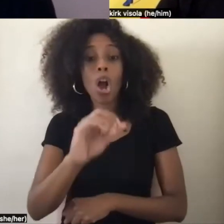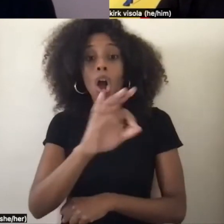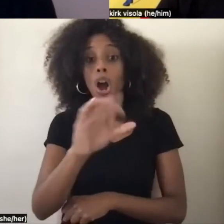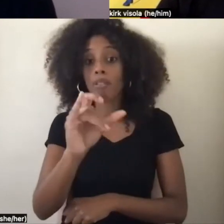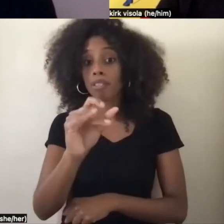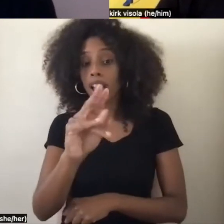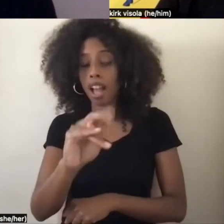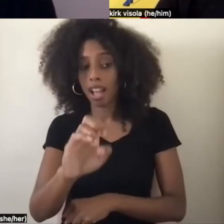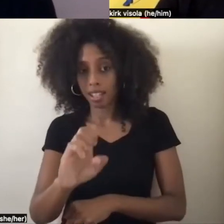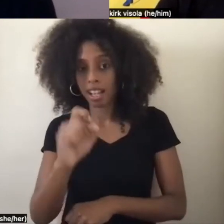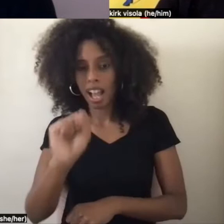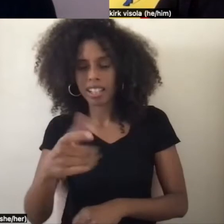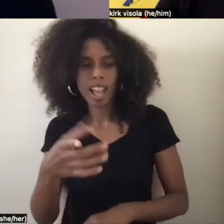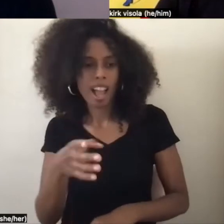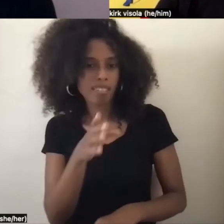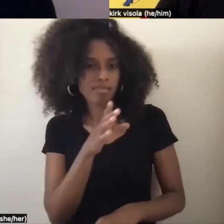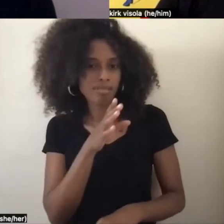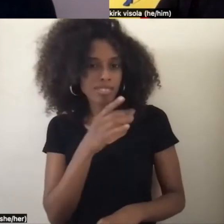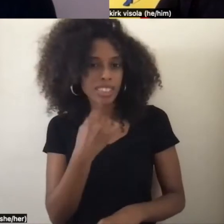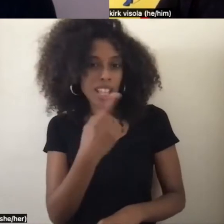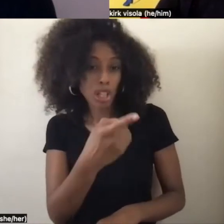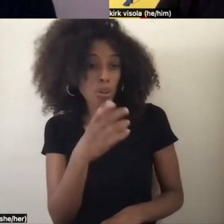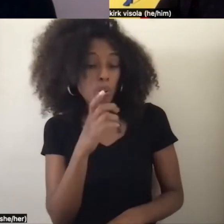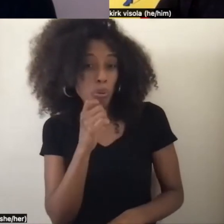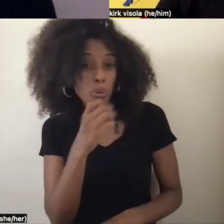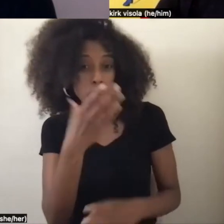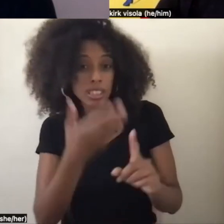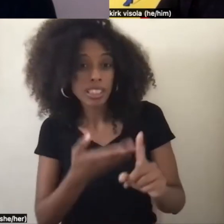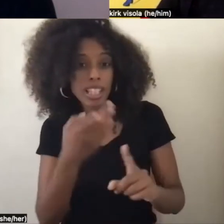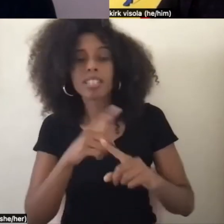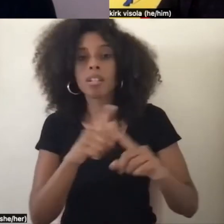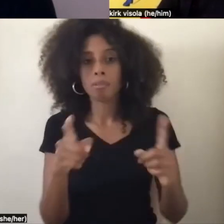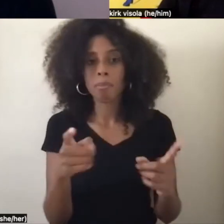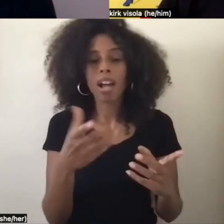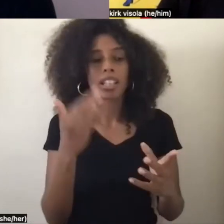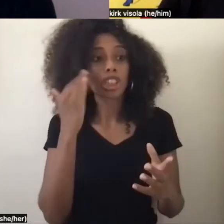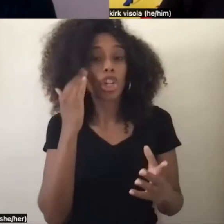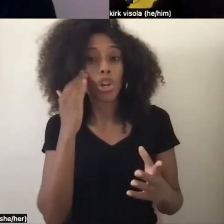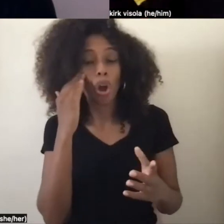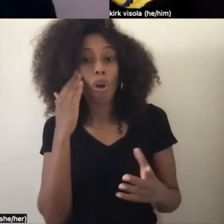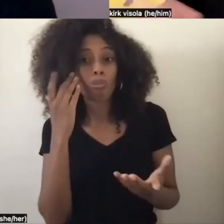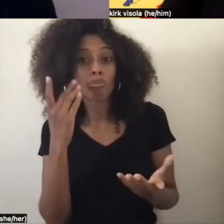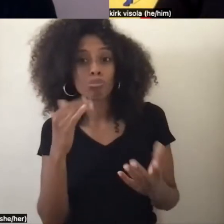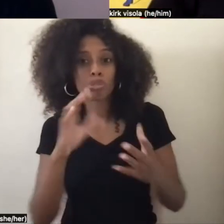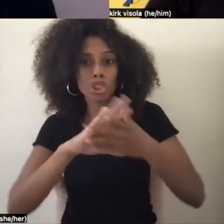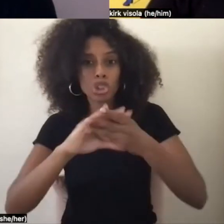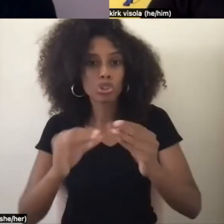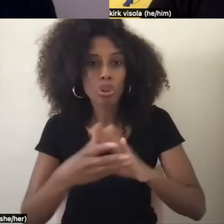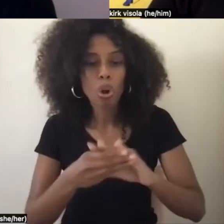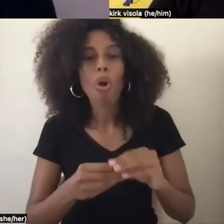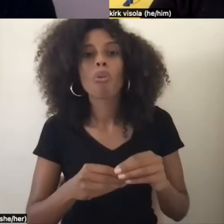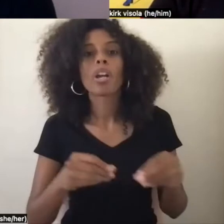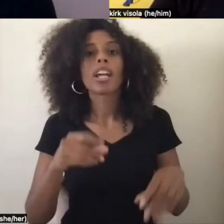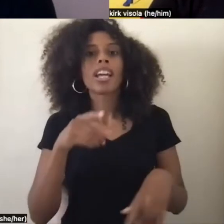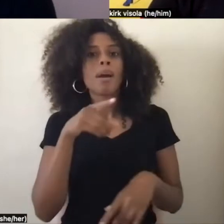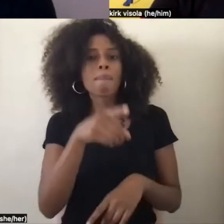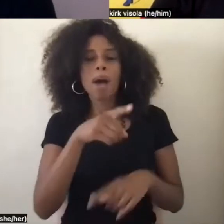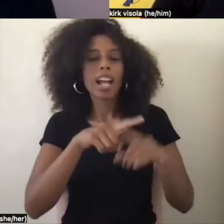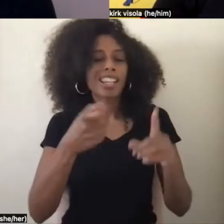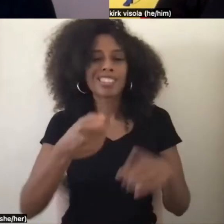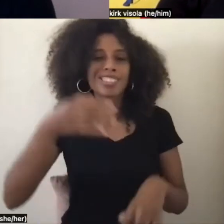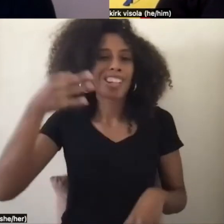well-known story. The CEO, his son, owns the winery. And he's just a total asshole. But anyway, yeah. So there are times